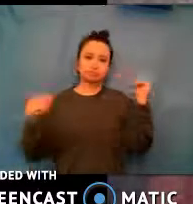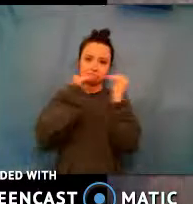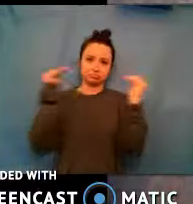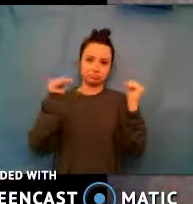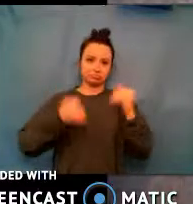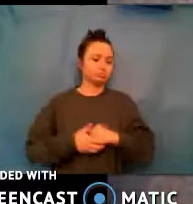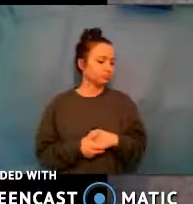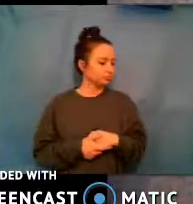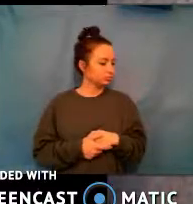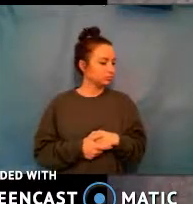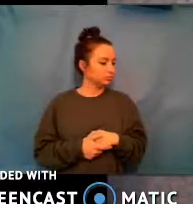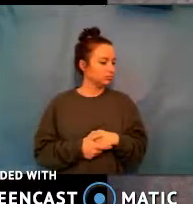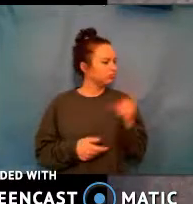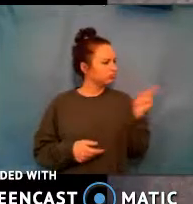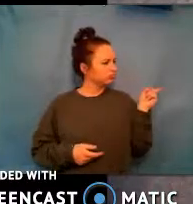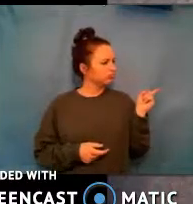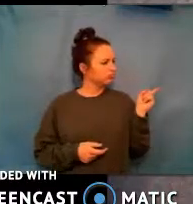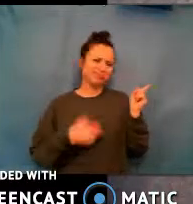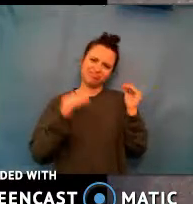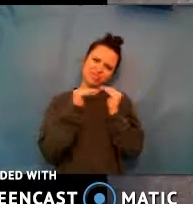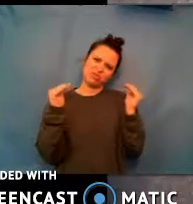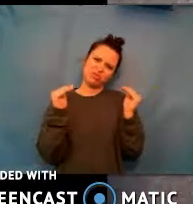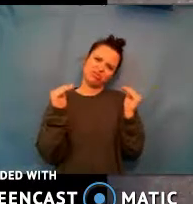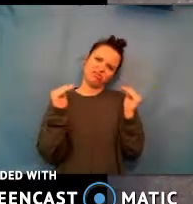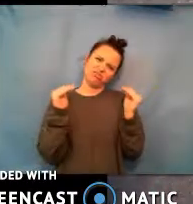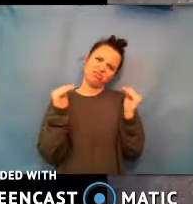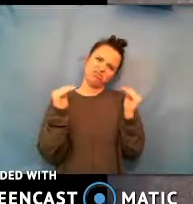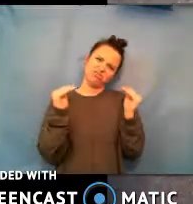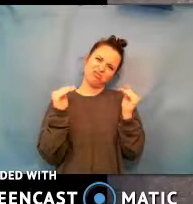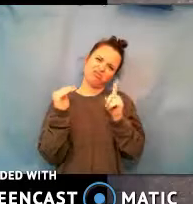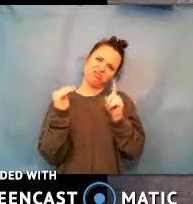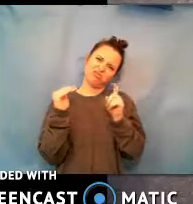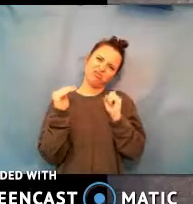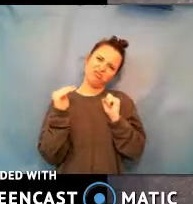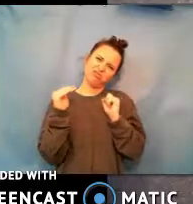equal. Let's look at this one. Are these 2 pieces the same?